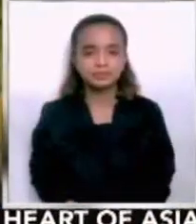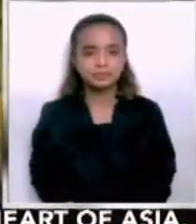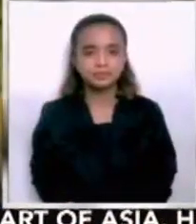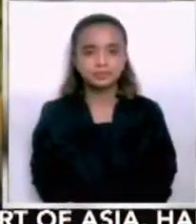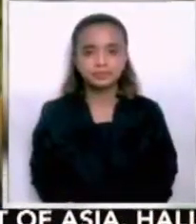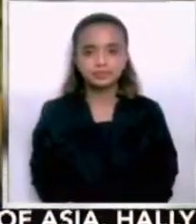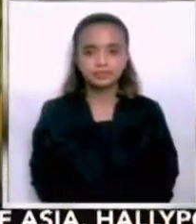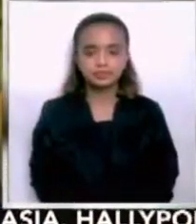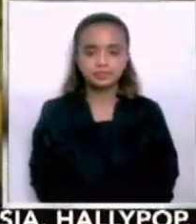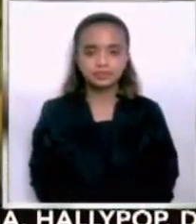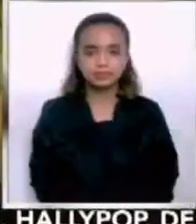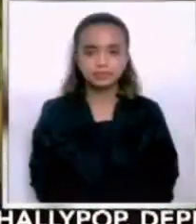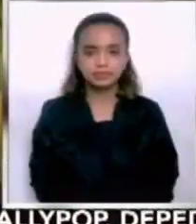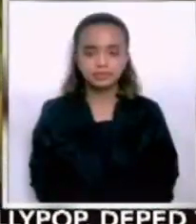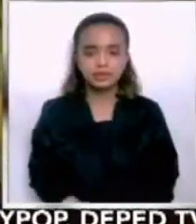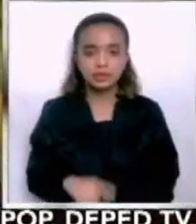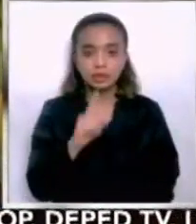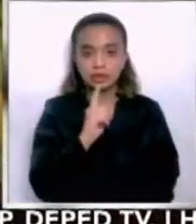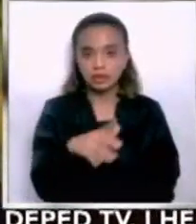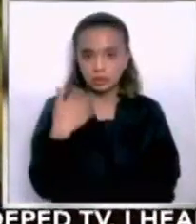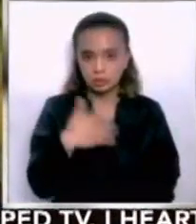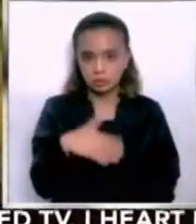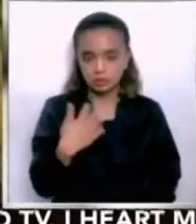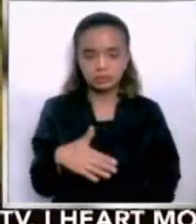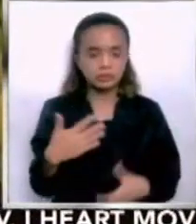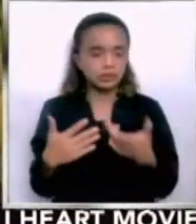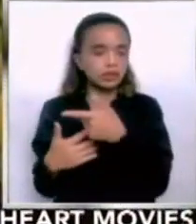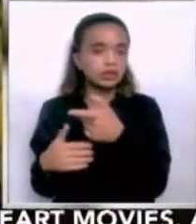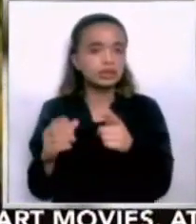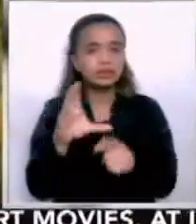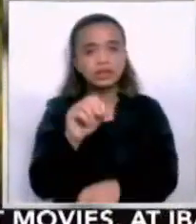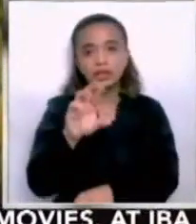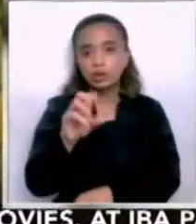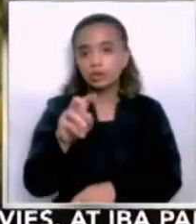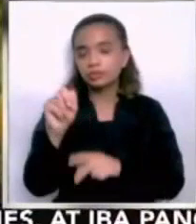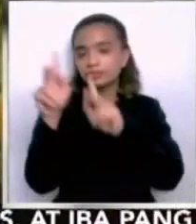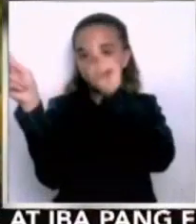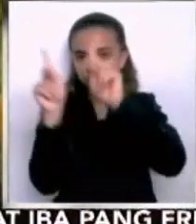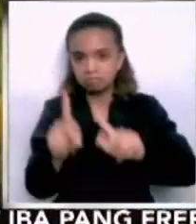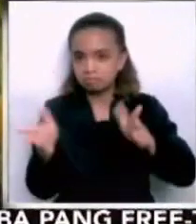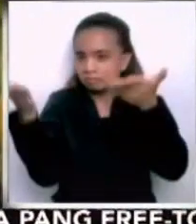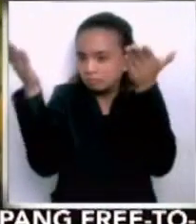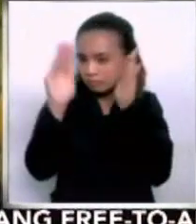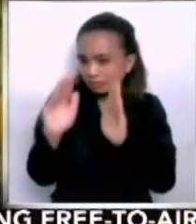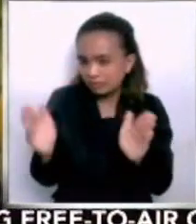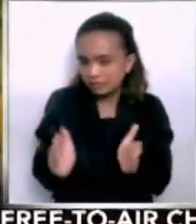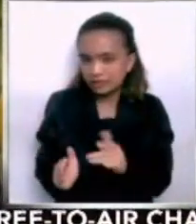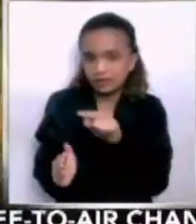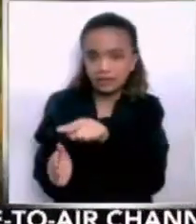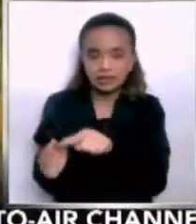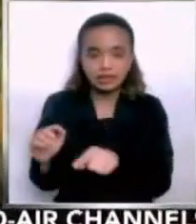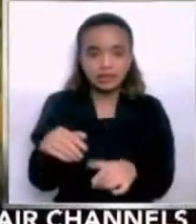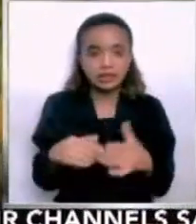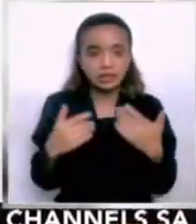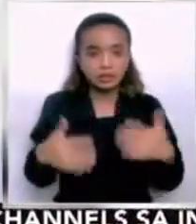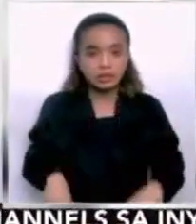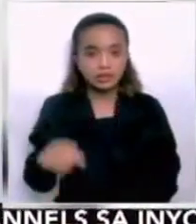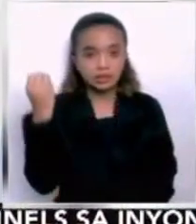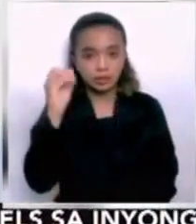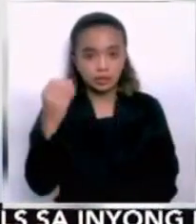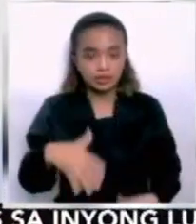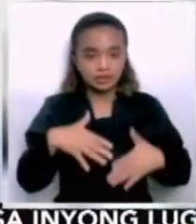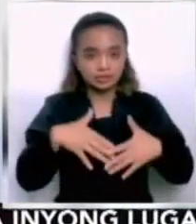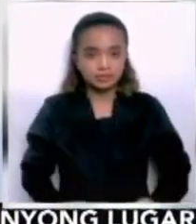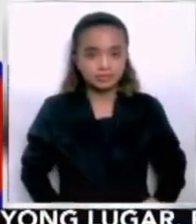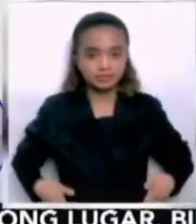stunning and sizzling hot si Andrea Torres sa Coron, Palawan. Very sexy ang Kapuso actress, suot ang orange one-piece swimsuit